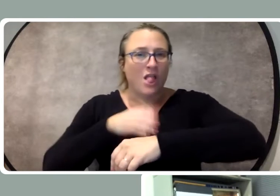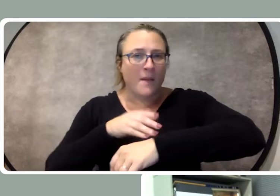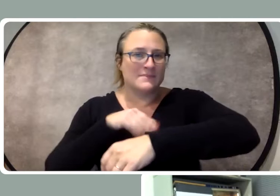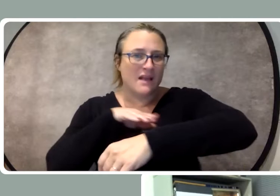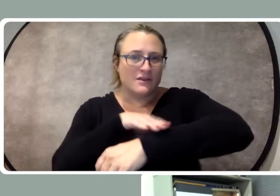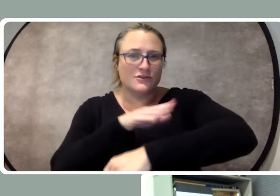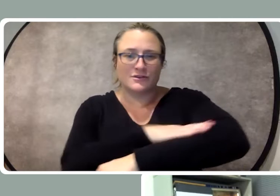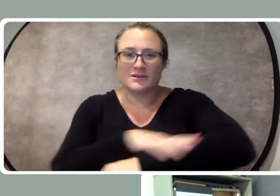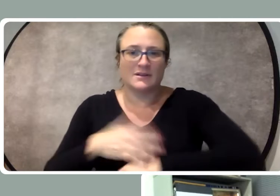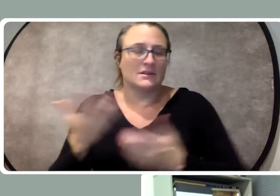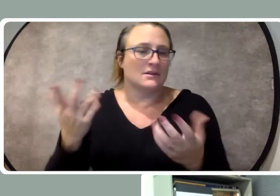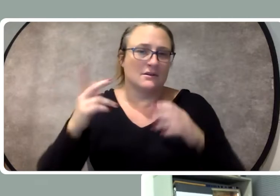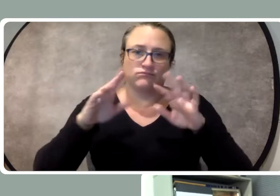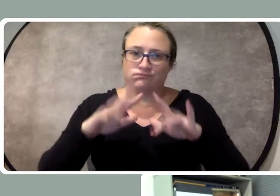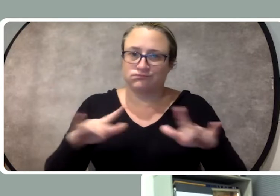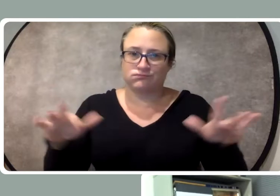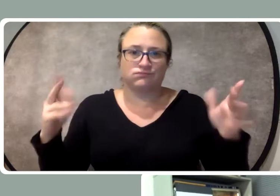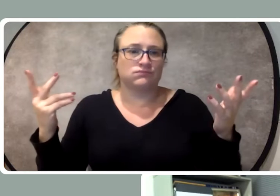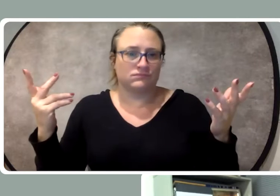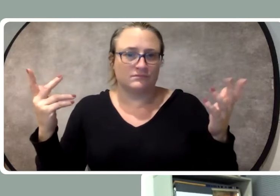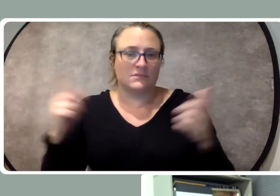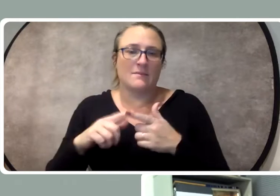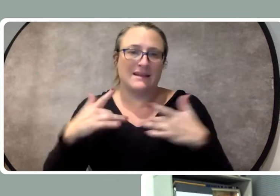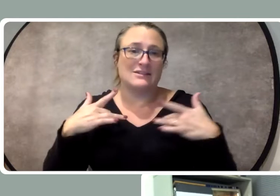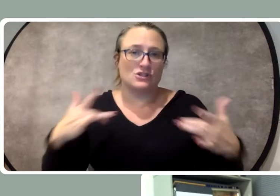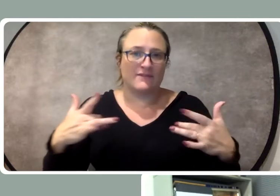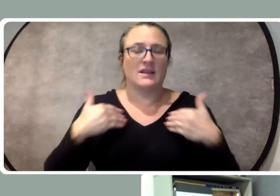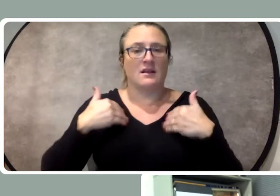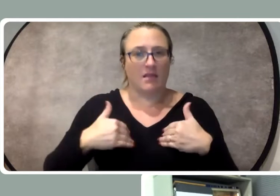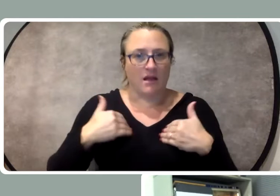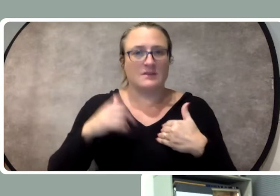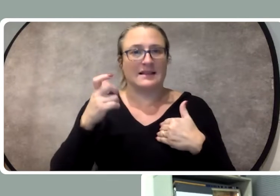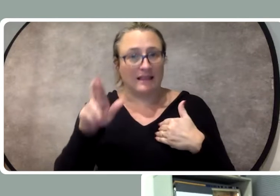skin, and so on and so forth. But generally, lungs, liver, bones, and brain.